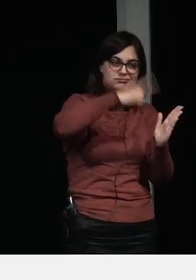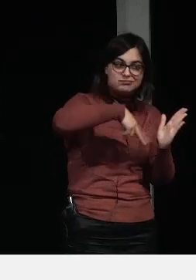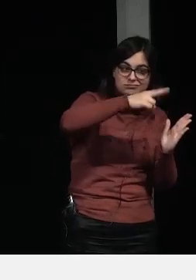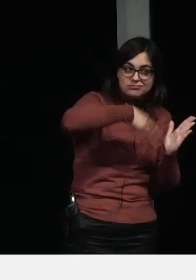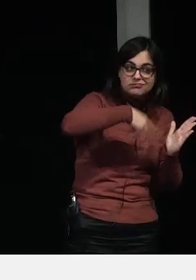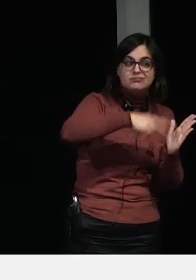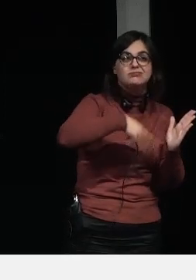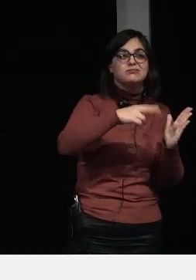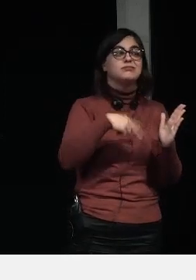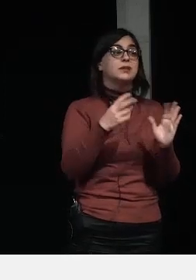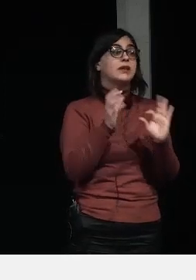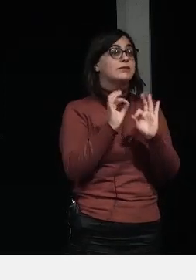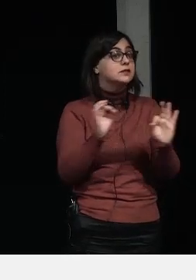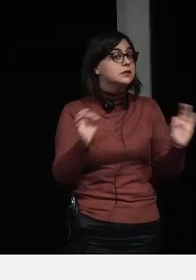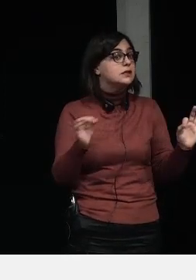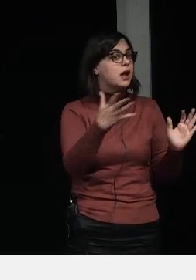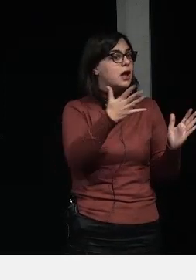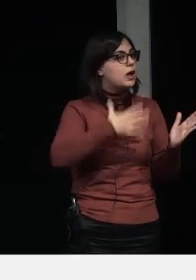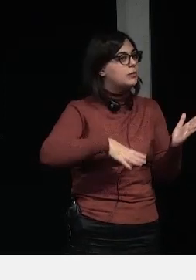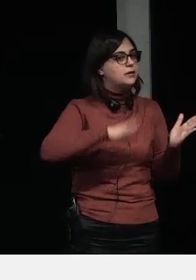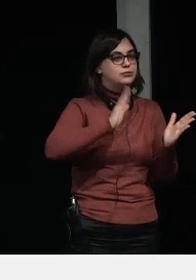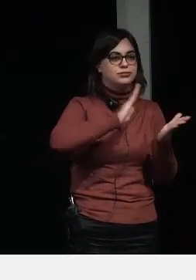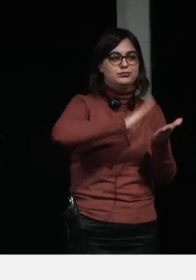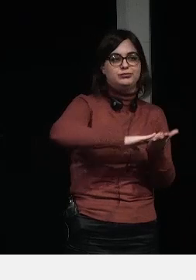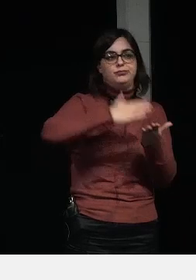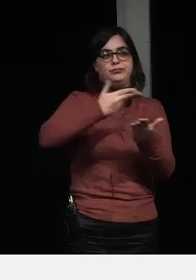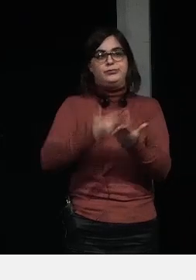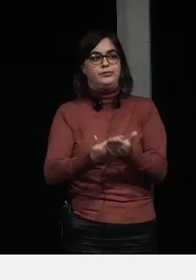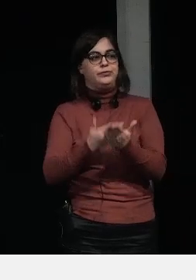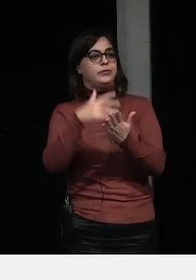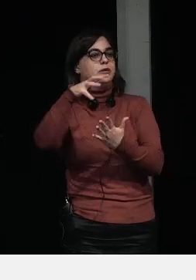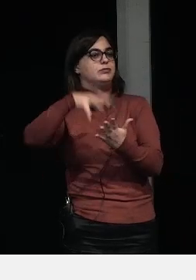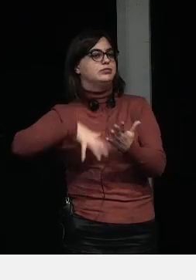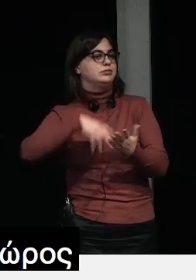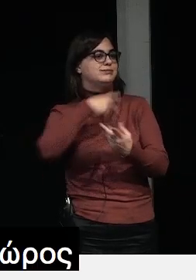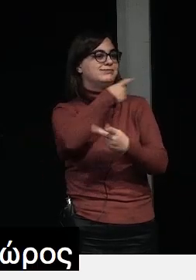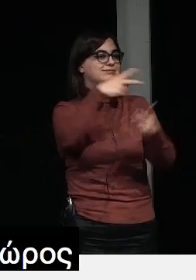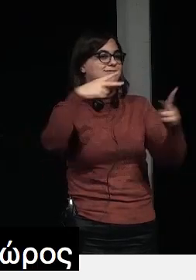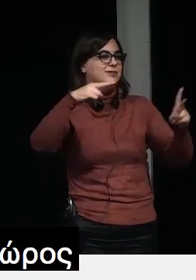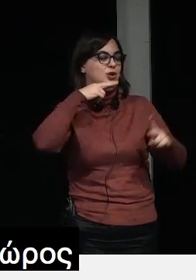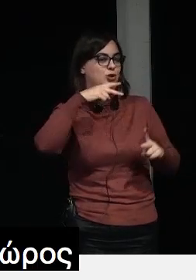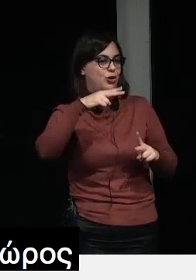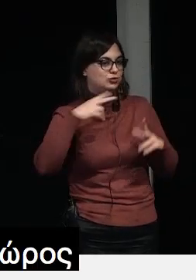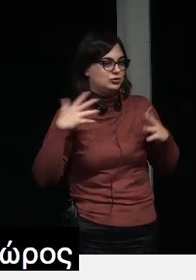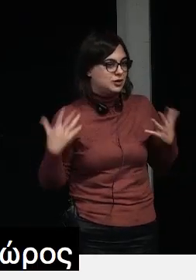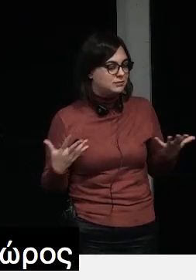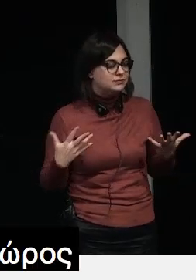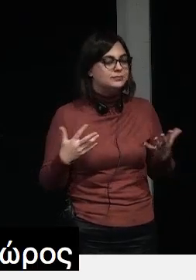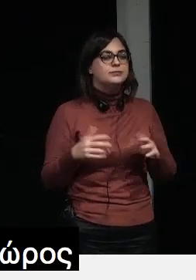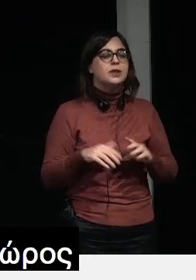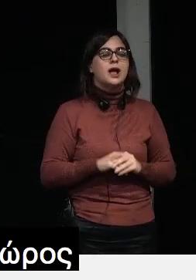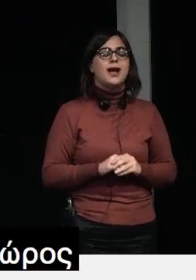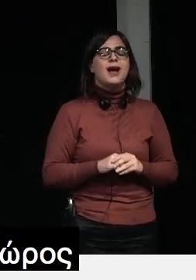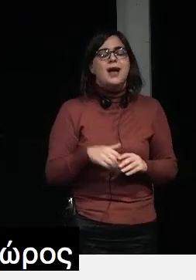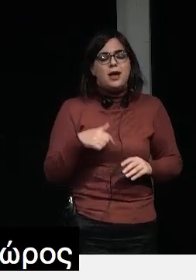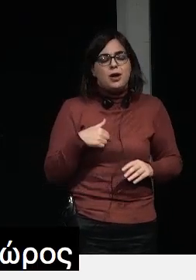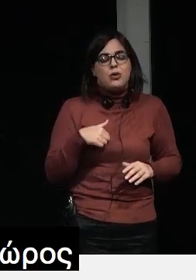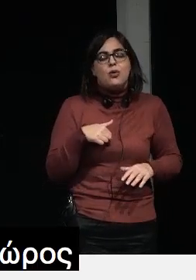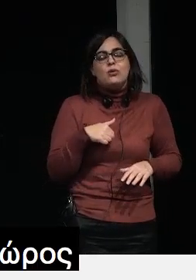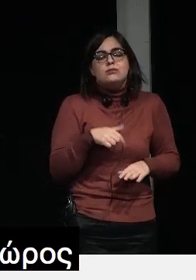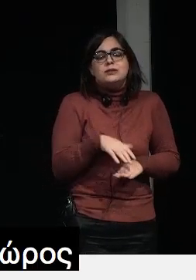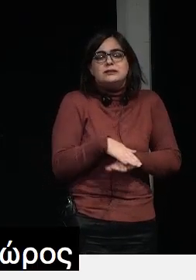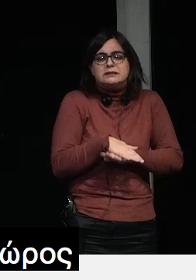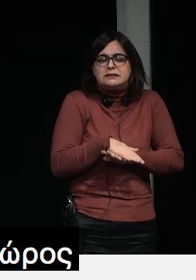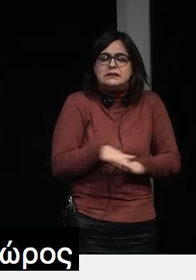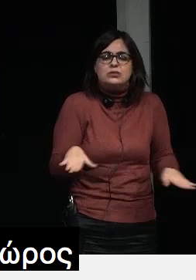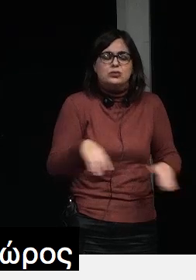be possible to translate it without any problems for anybody. And I am convinced that the museum should